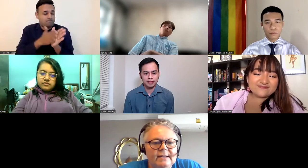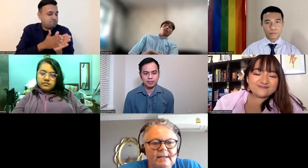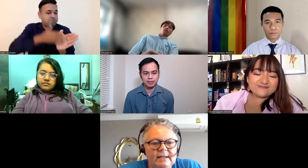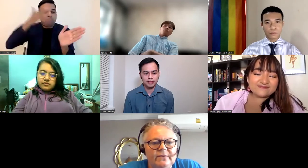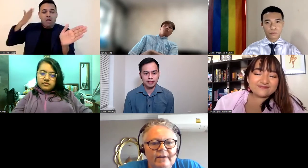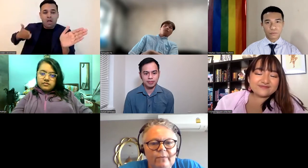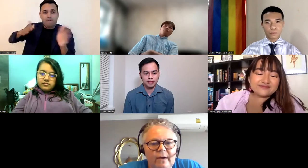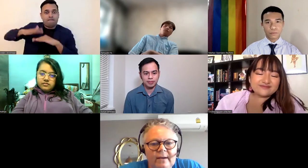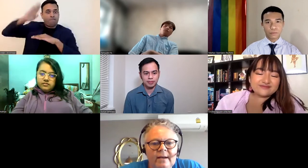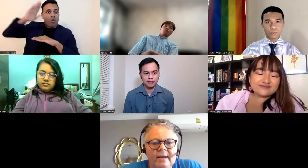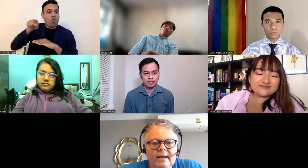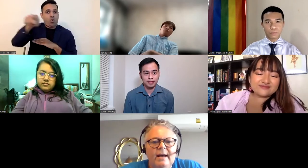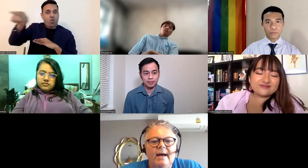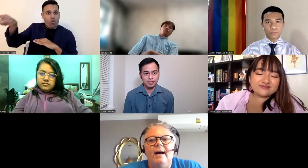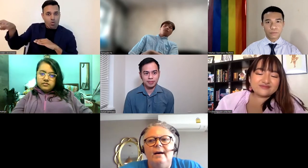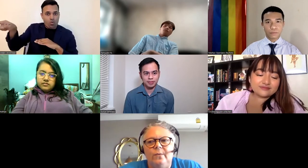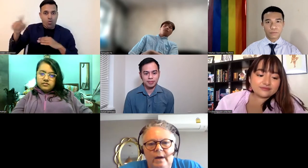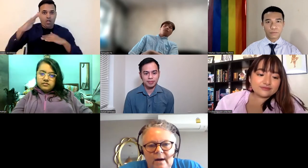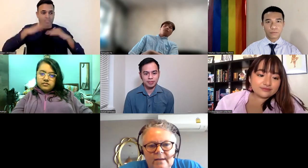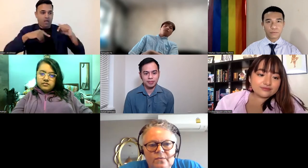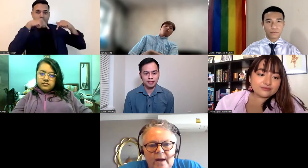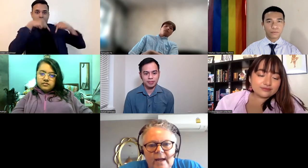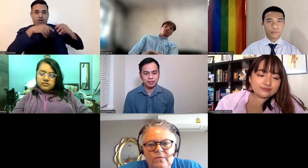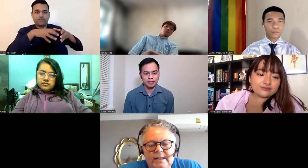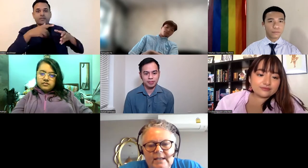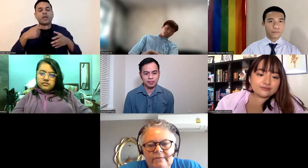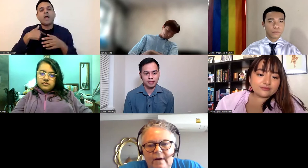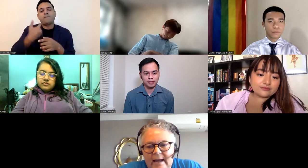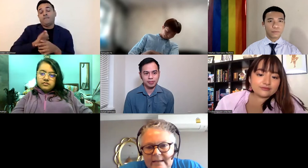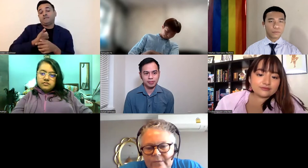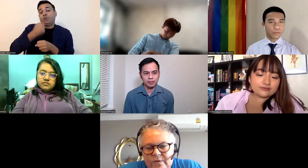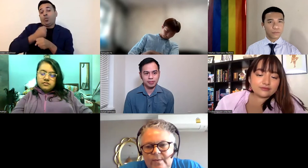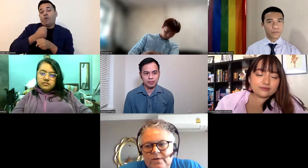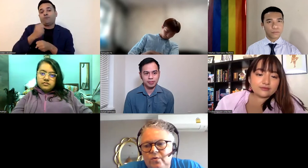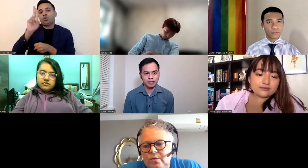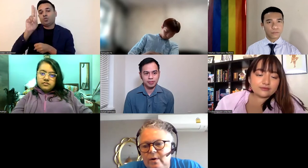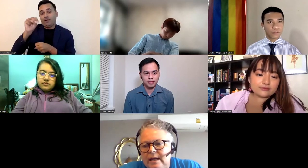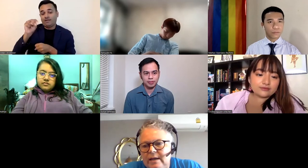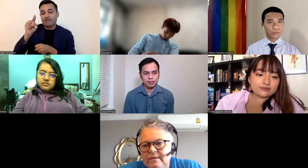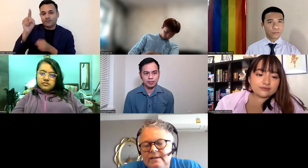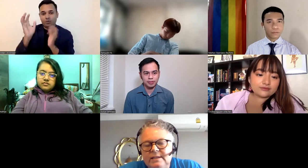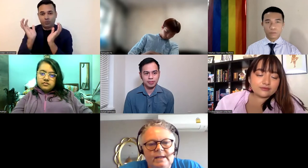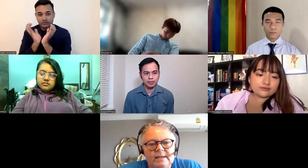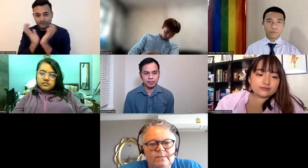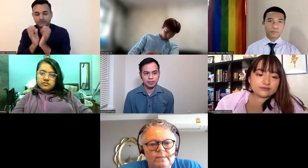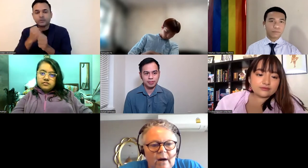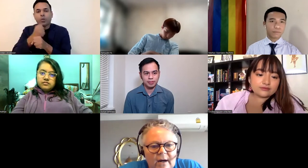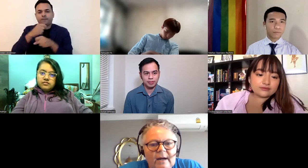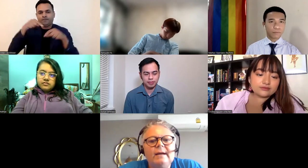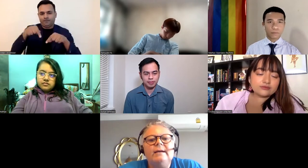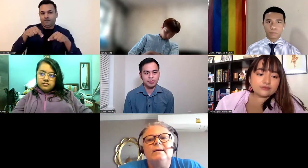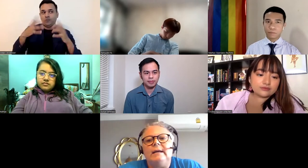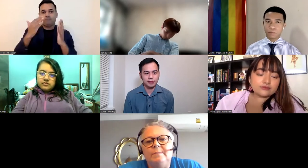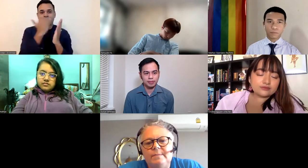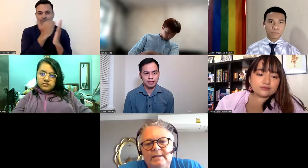learning exercise for everyone. We are trying to identify, and there was a question also about evidence-based. We